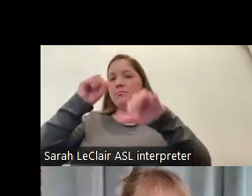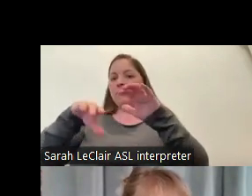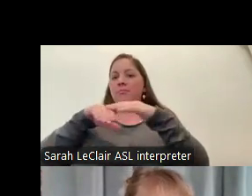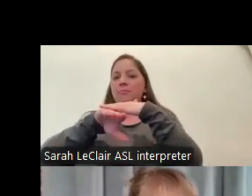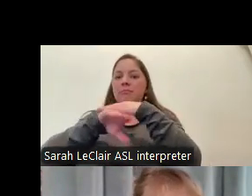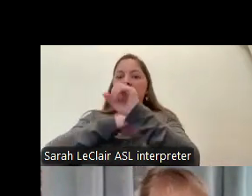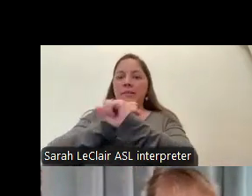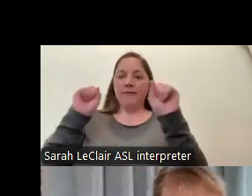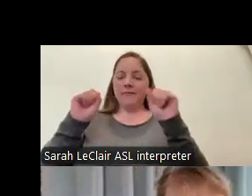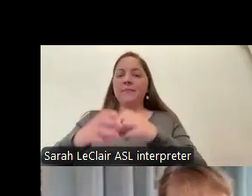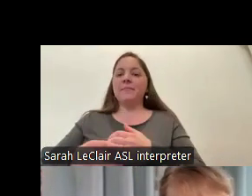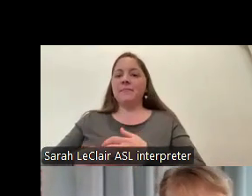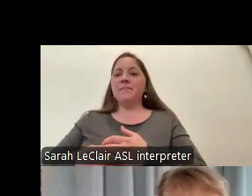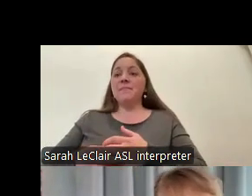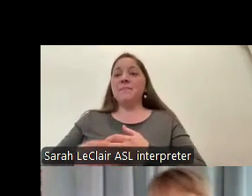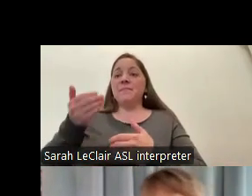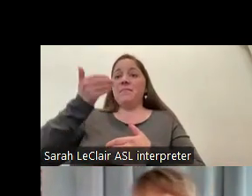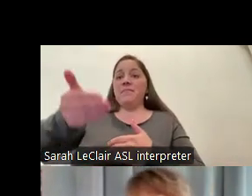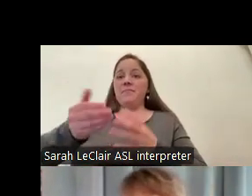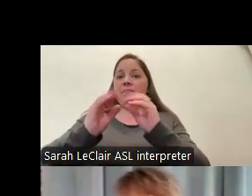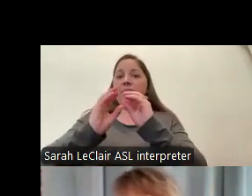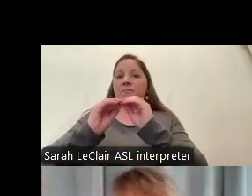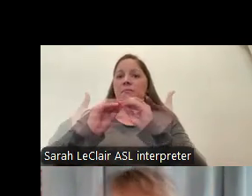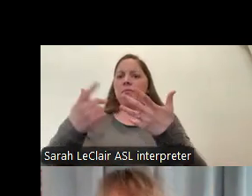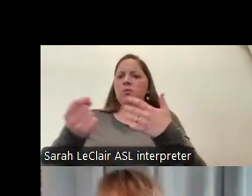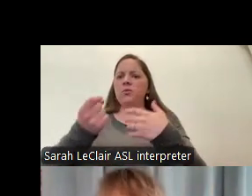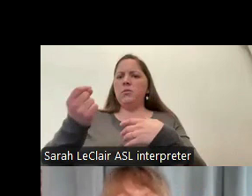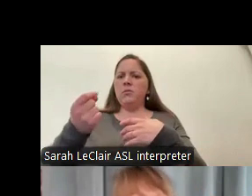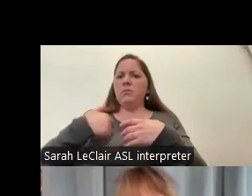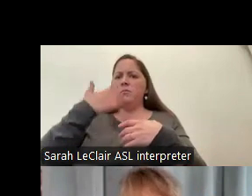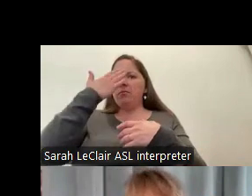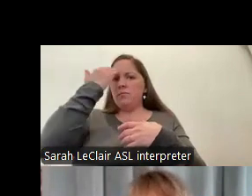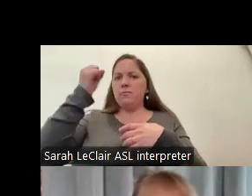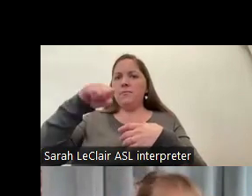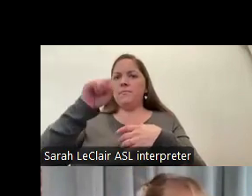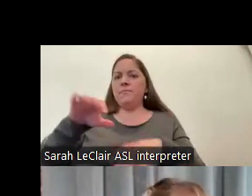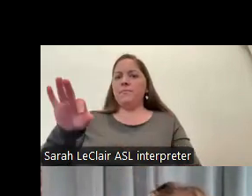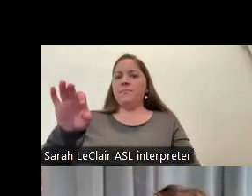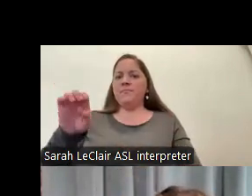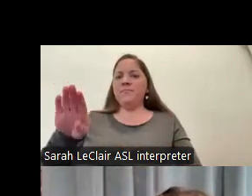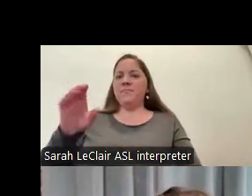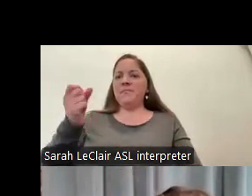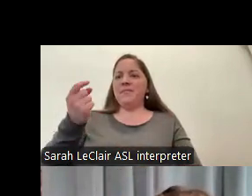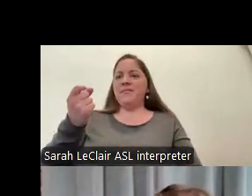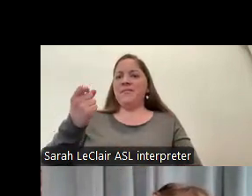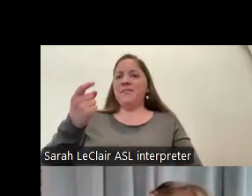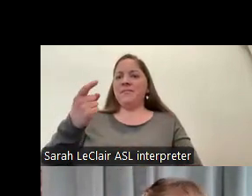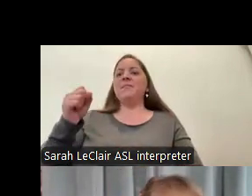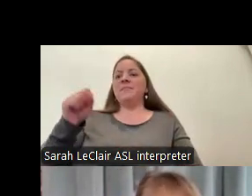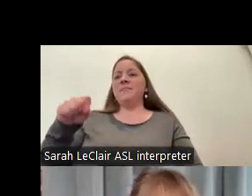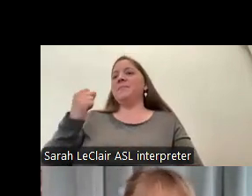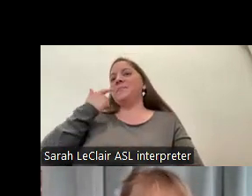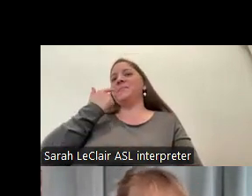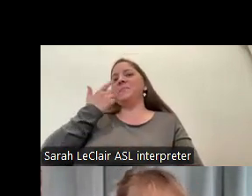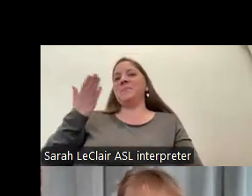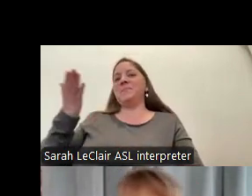safety. And the next meeting is coming up next Yes, February 11th. February Tuesday, 11th. February 11th. There